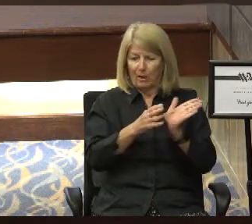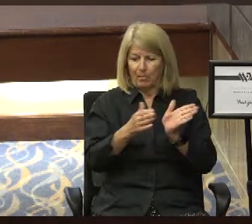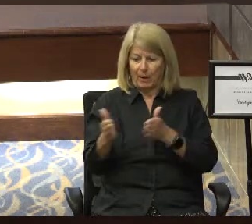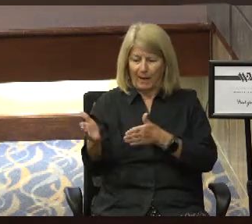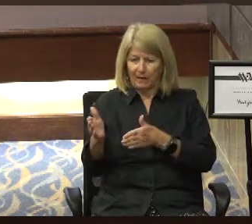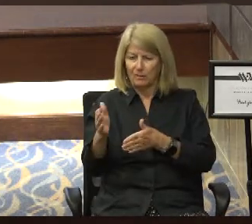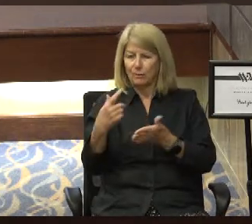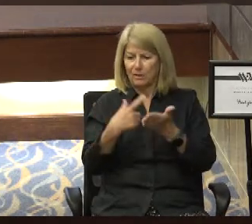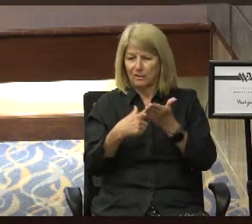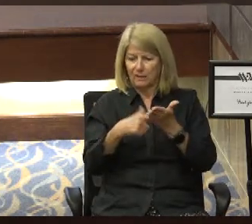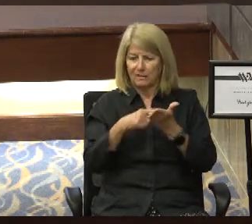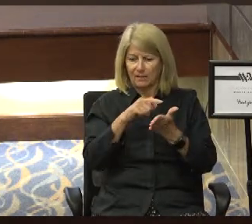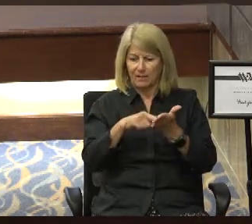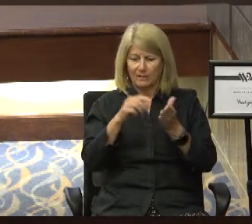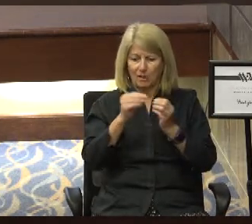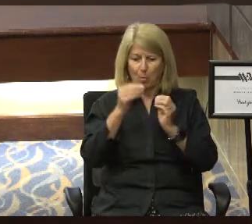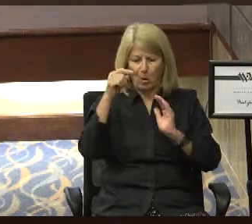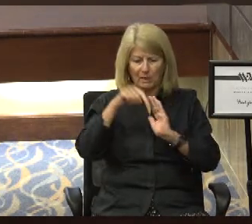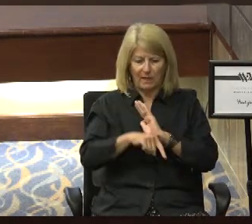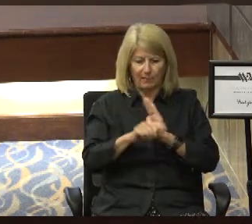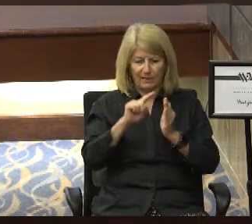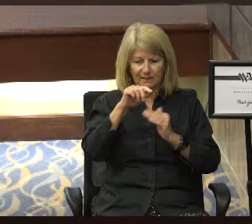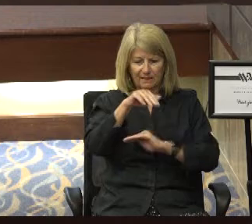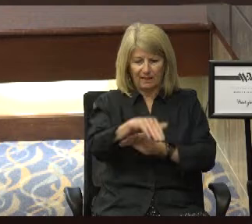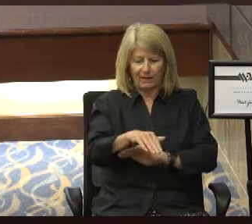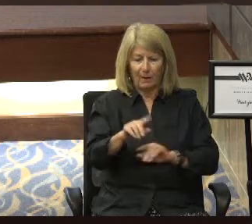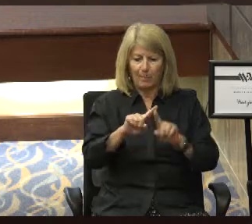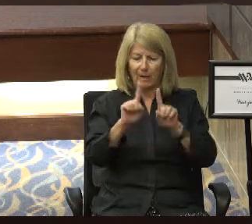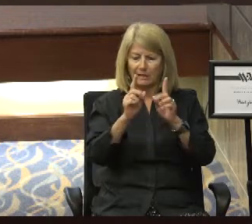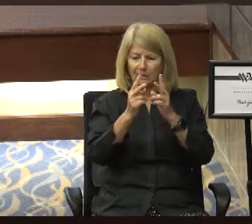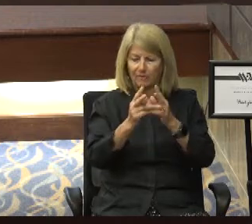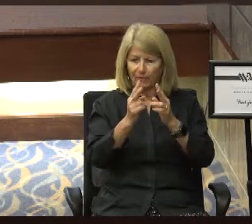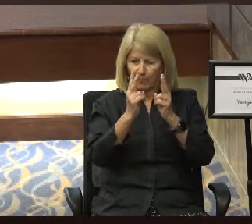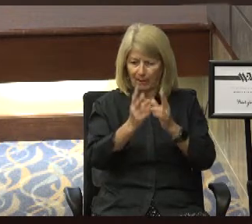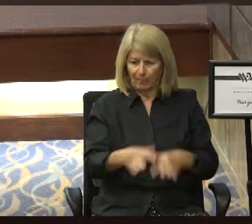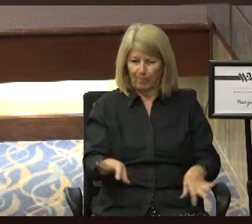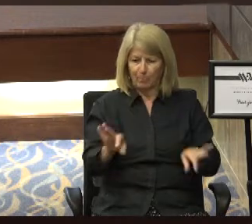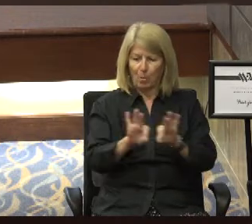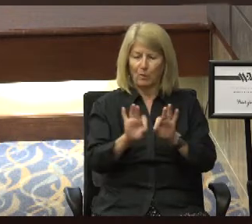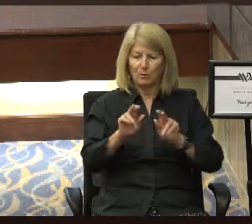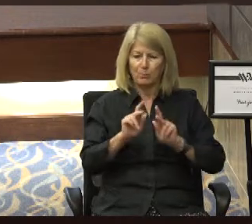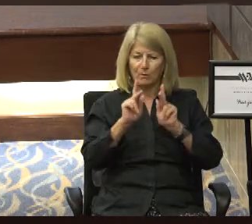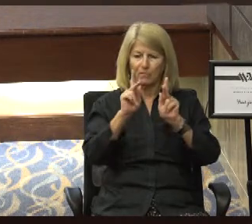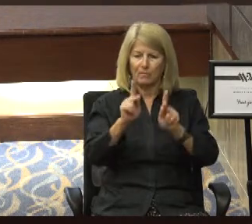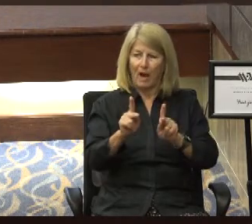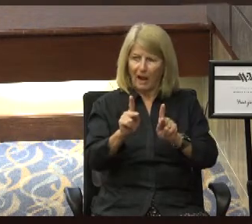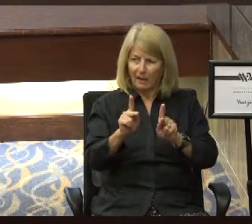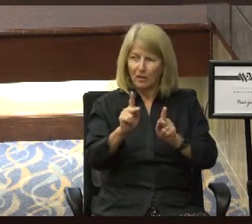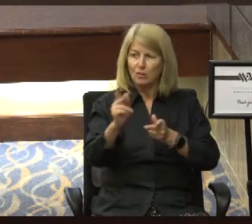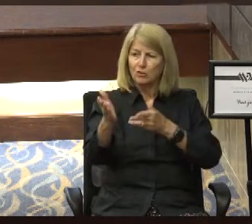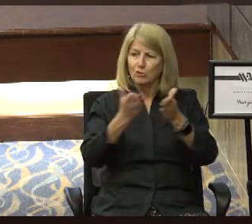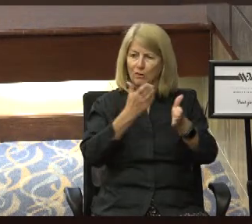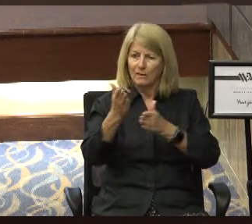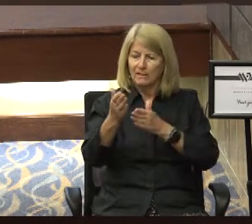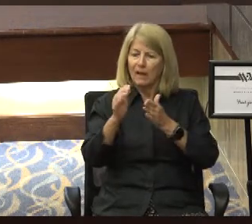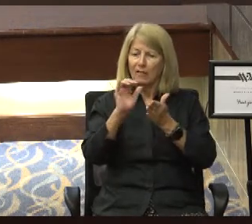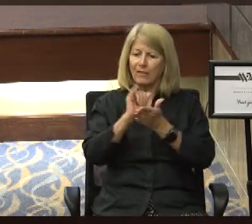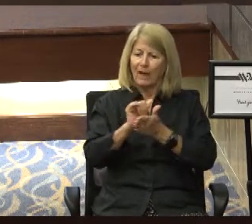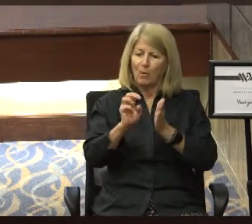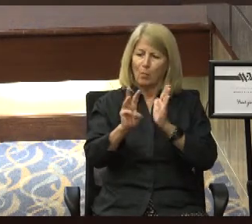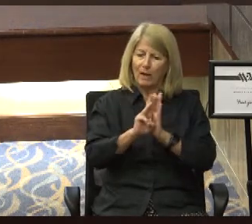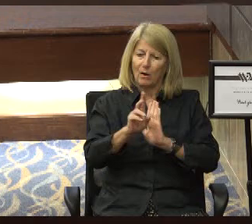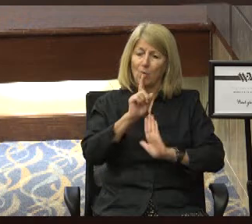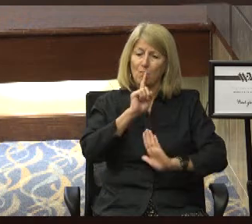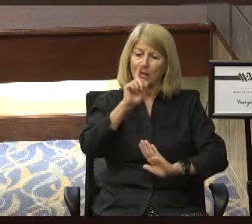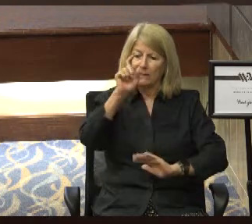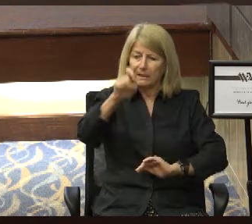more depth this evening, but I think it is crucial that this is providing a service that Waco desperately needs. And it's providing day